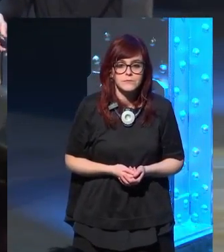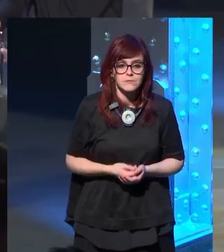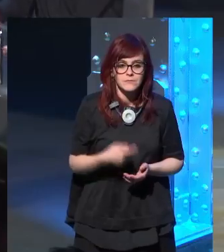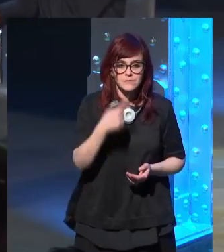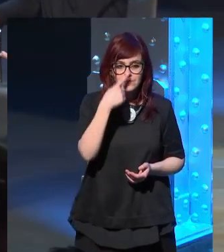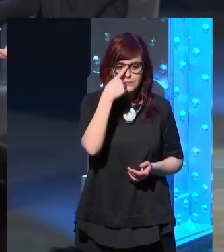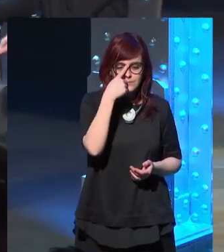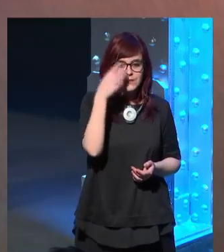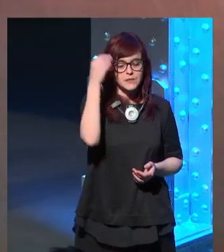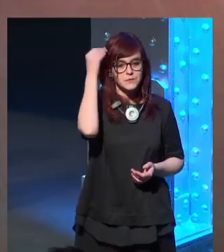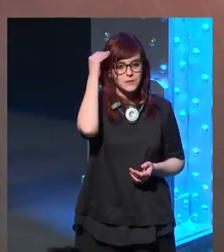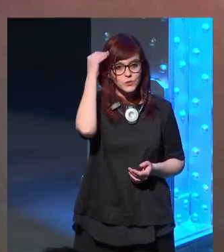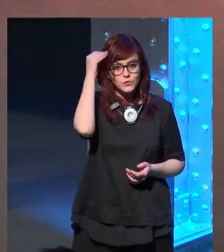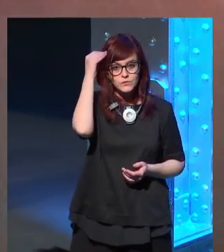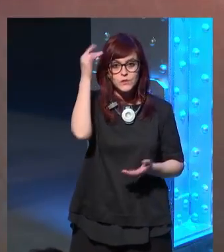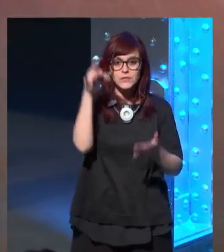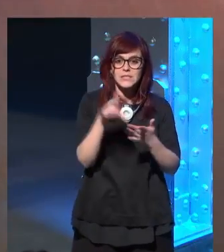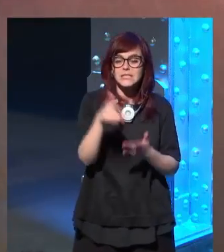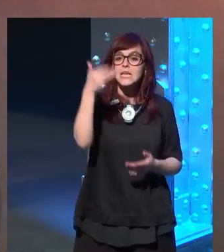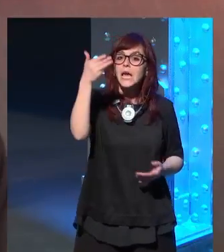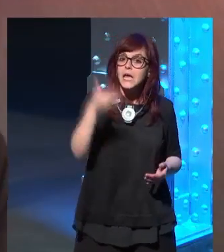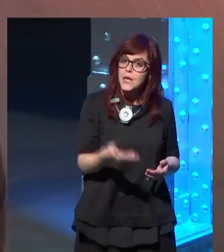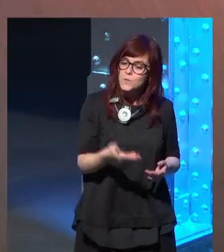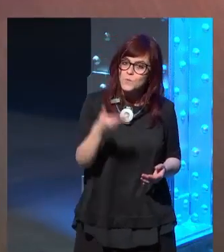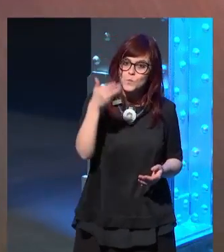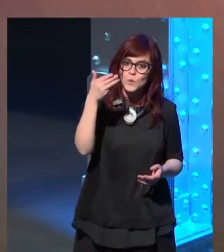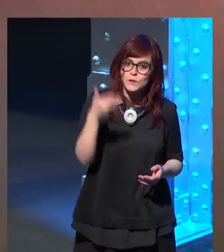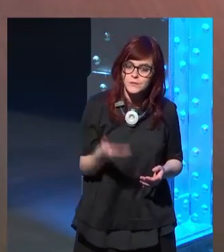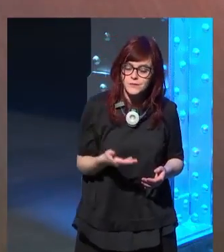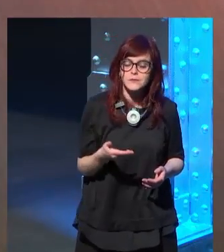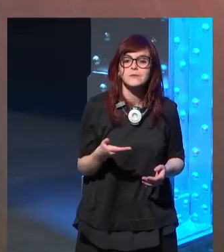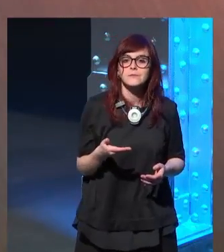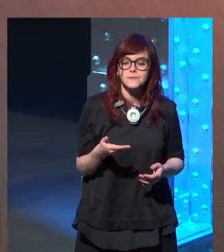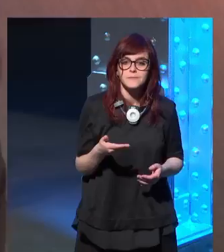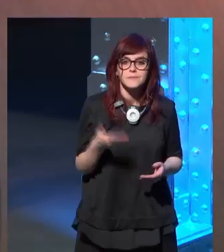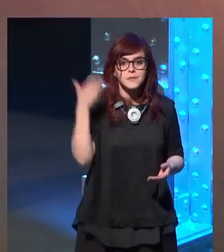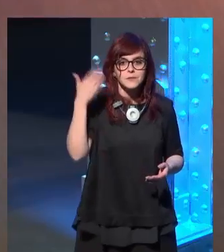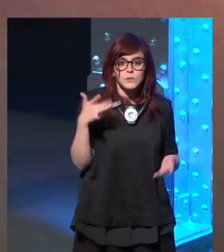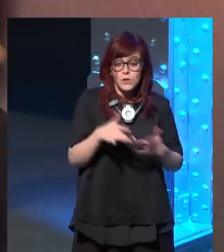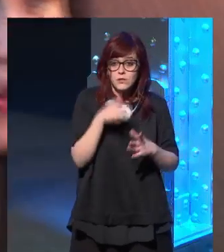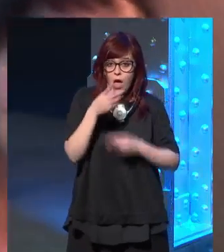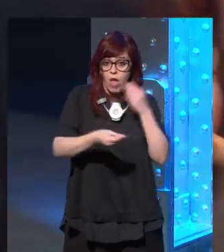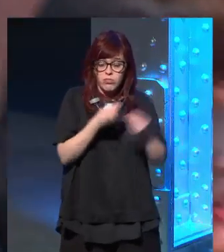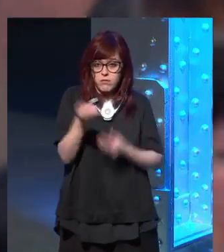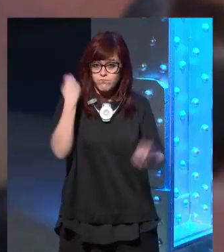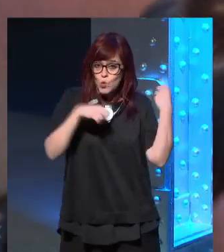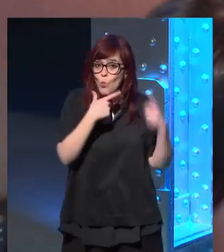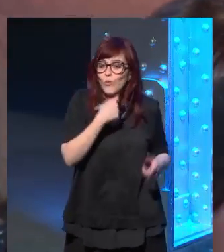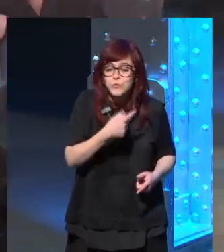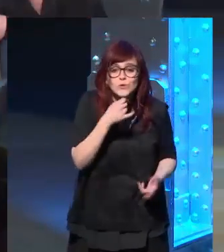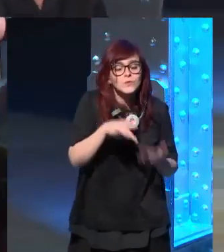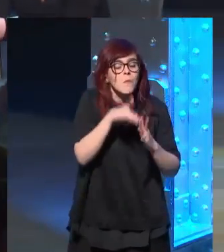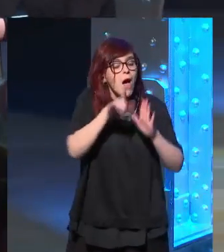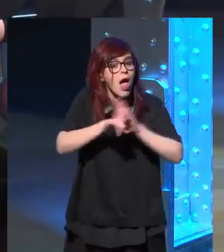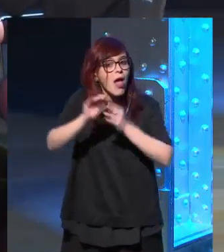do what you enjoy, obviously, and develop your strengths and find, what works for you, but also